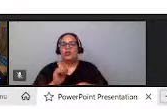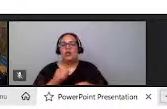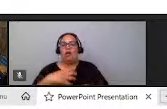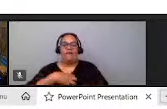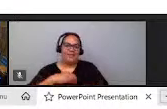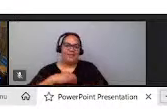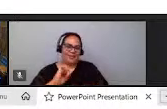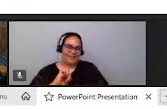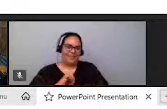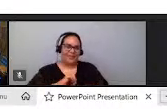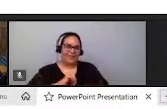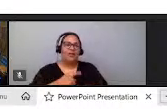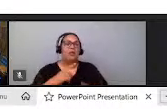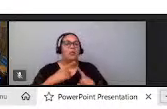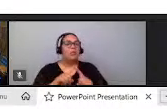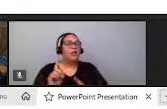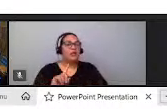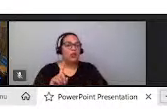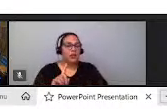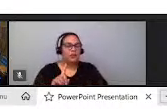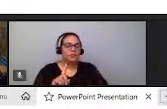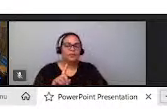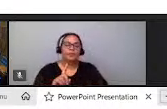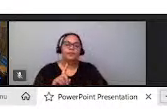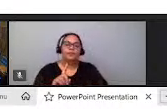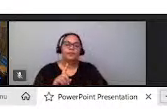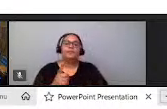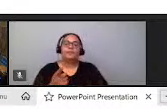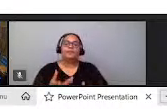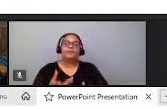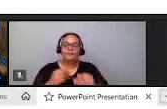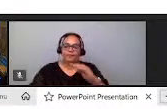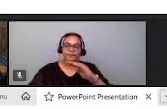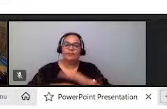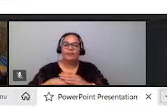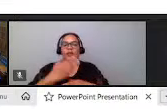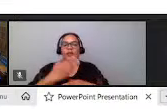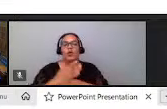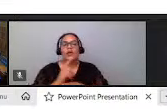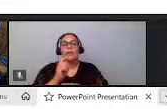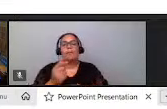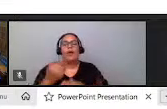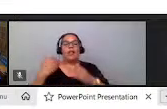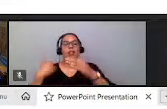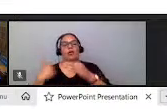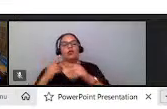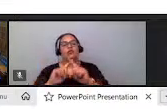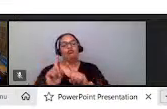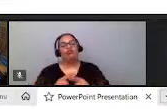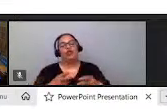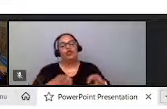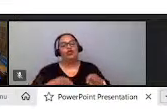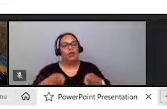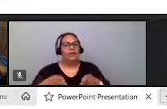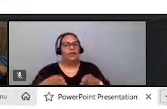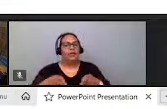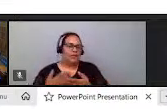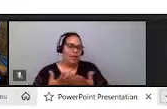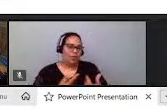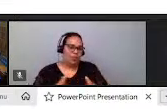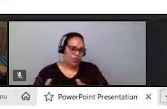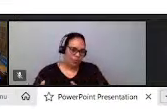assets uh and also um get the maximum work on payload uh on the different trains